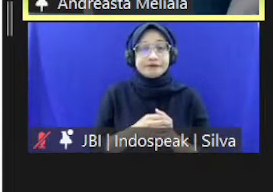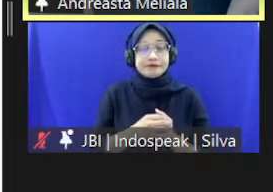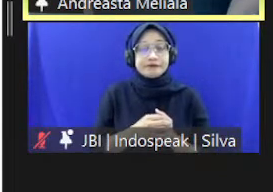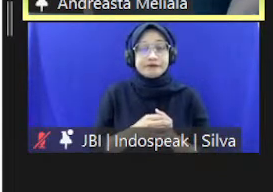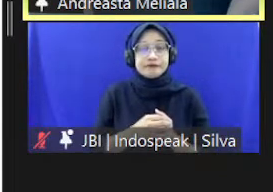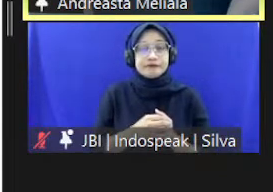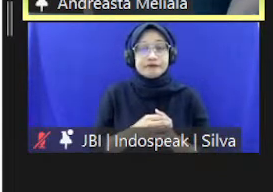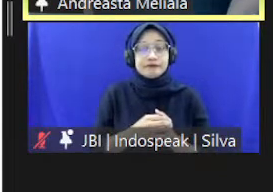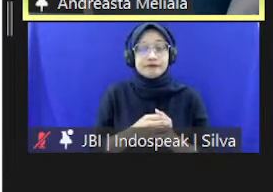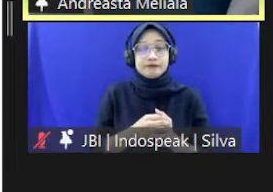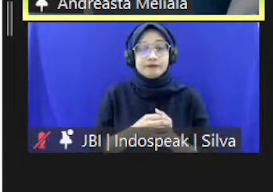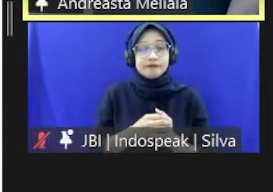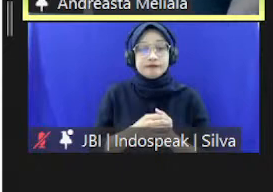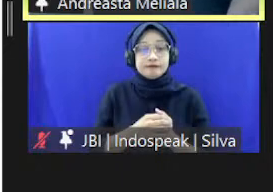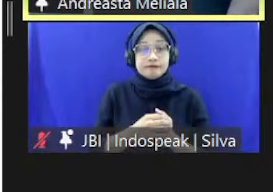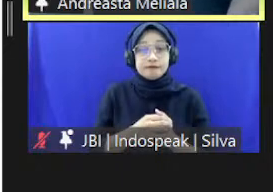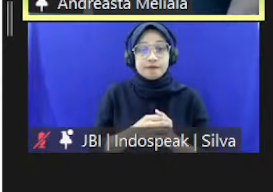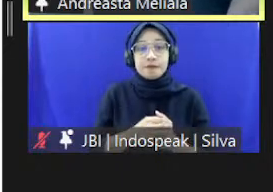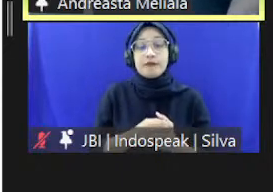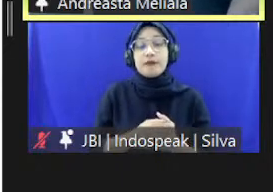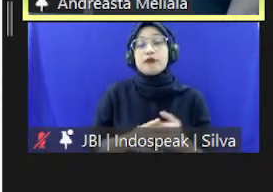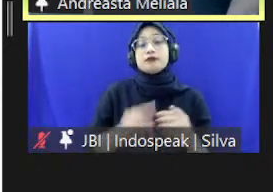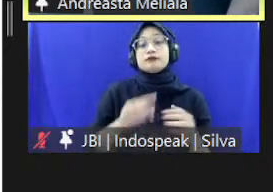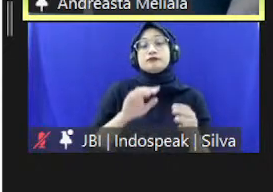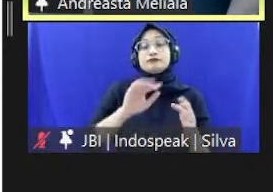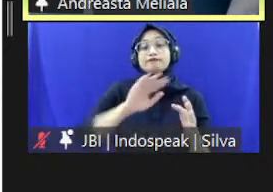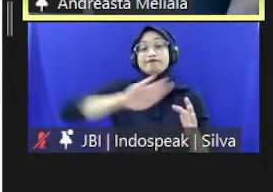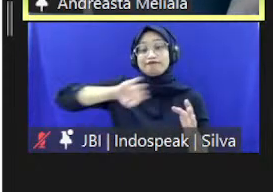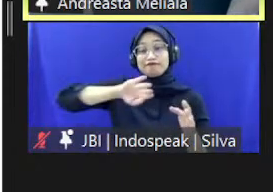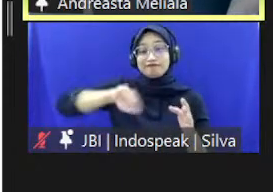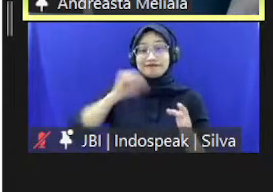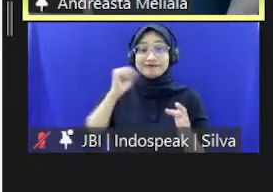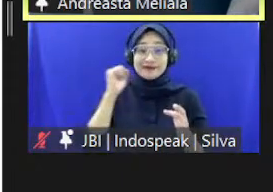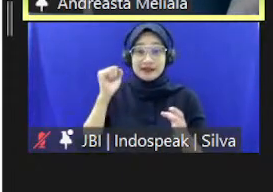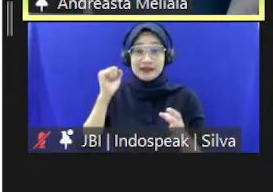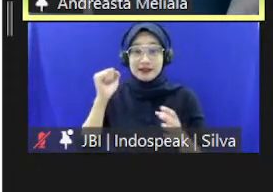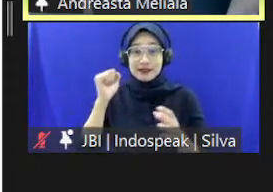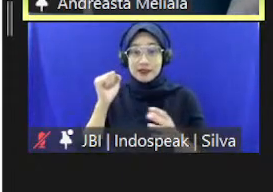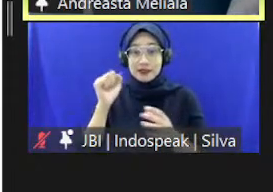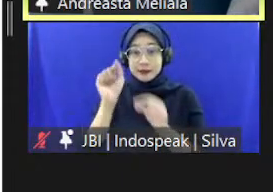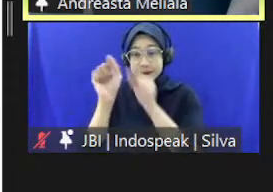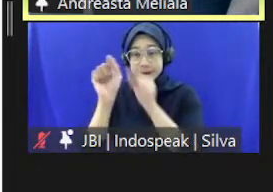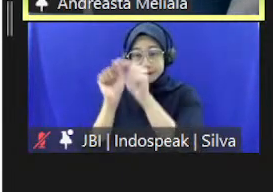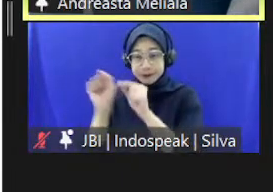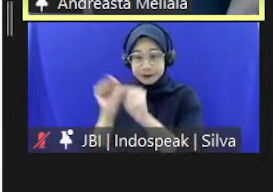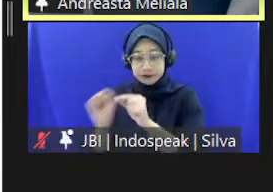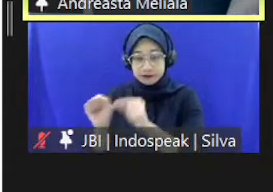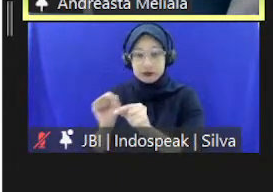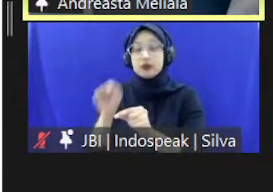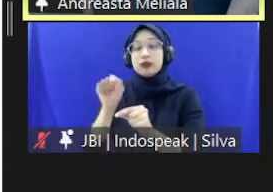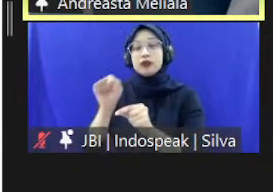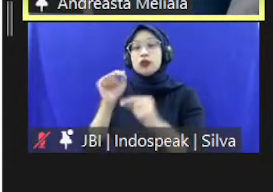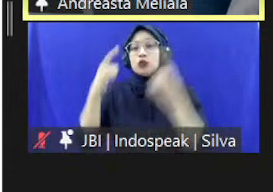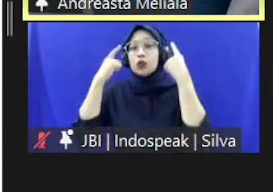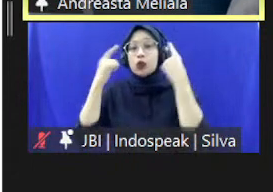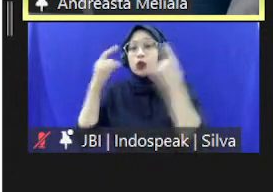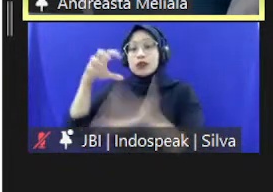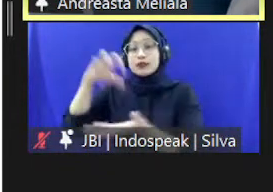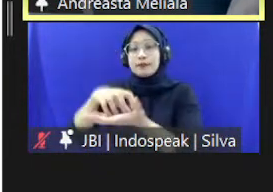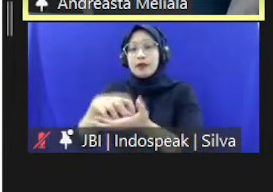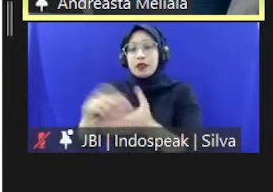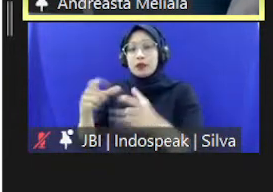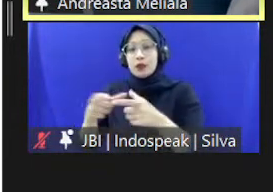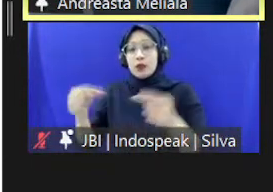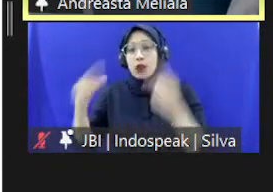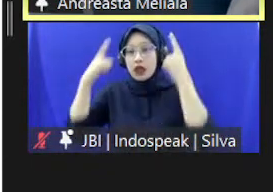the figures on the right side, this is the Java Island. We can see that